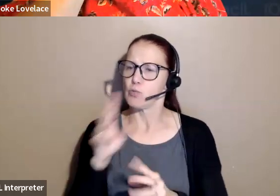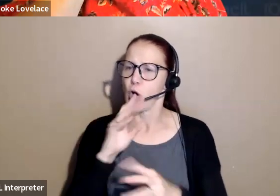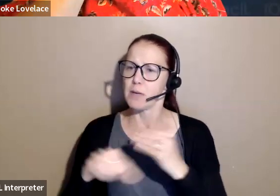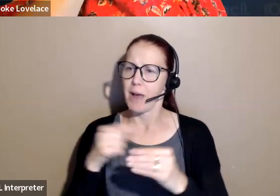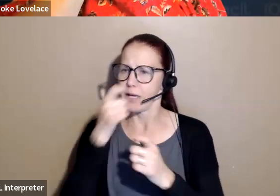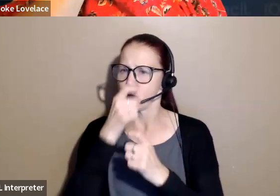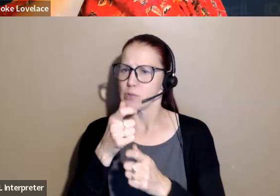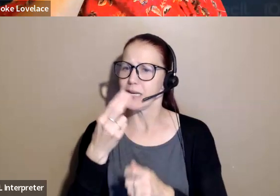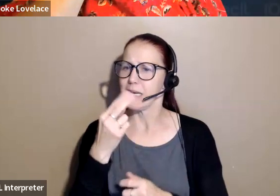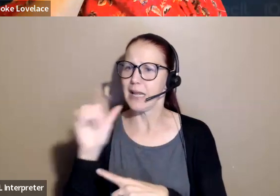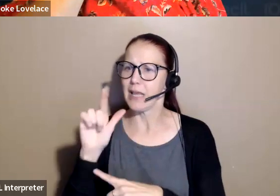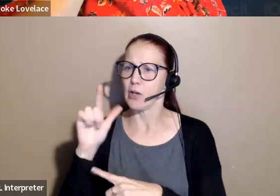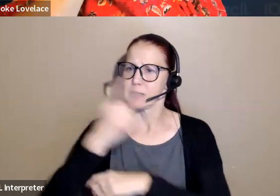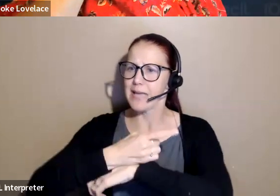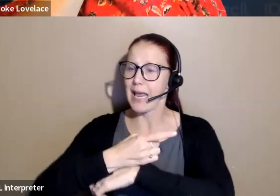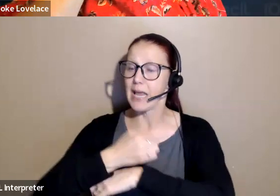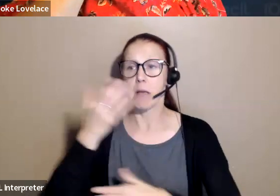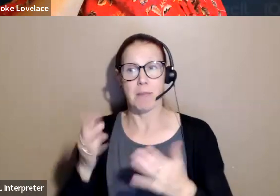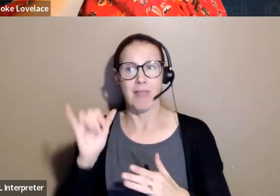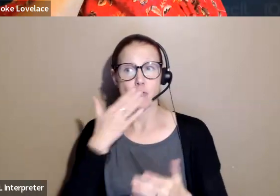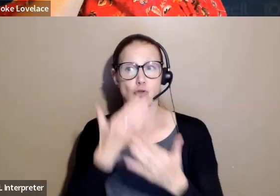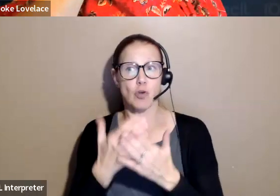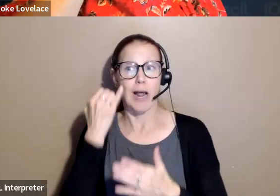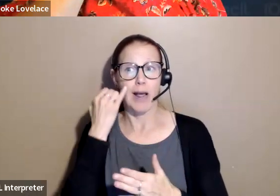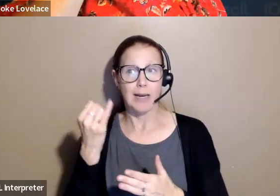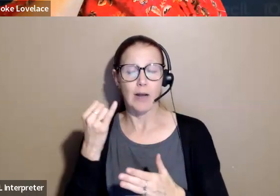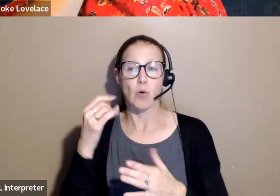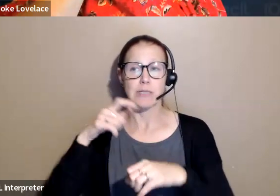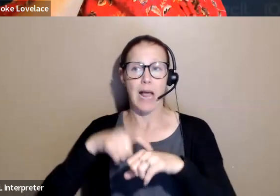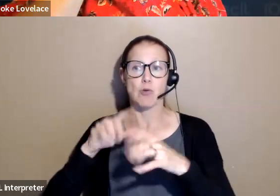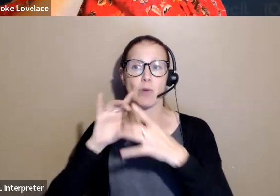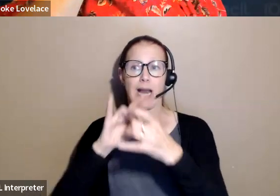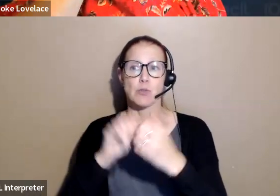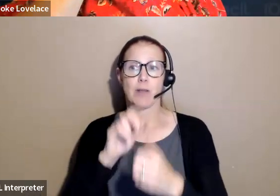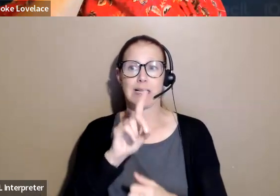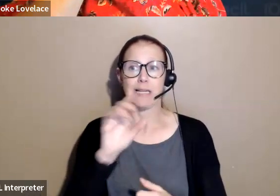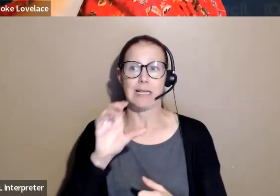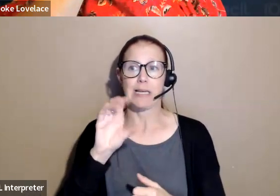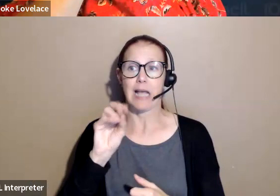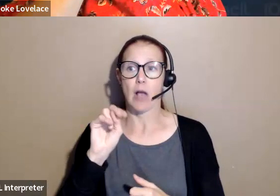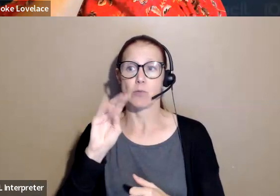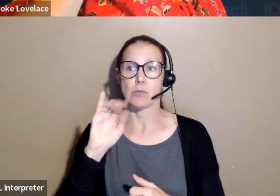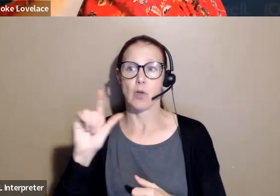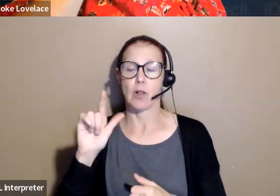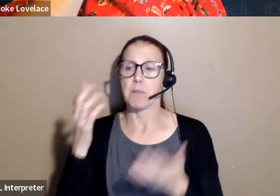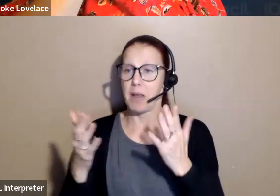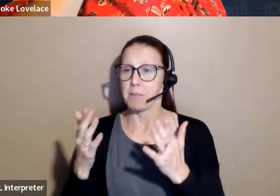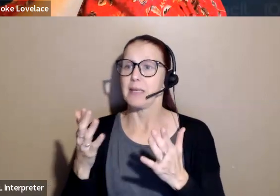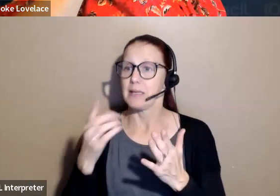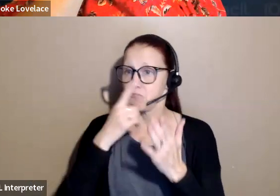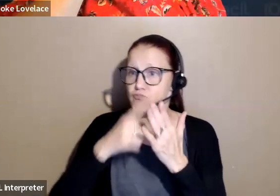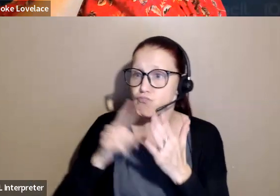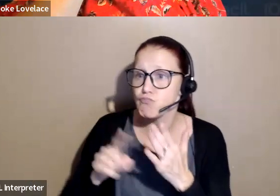wondering if this might be a good kind of opportunity to connect with the DD Council and maybe explore opportunities to have some sort